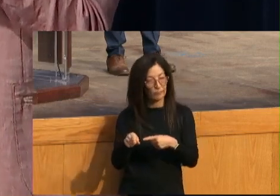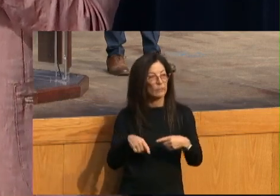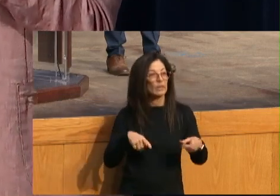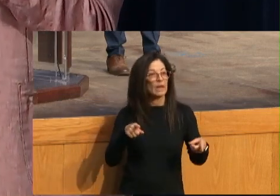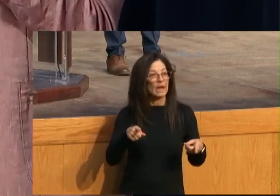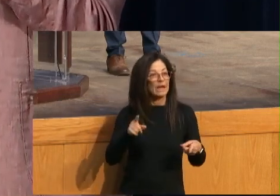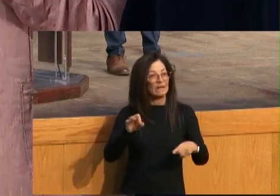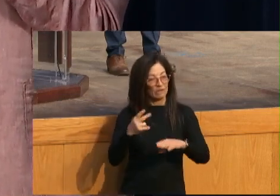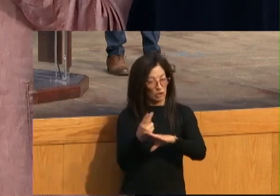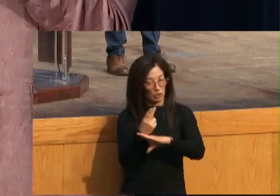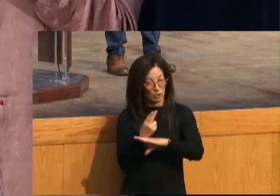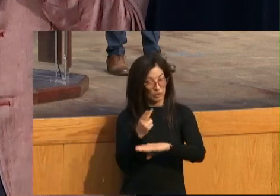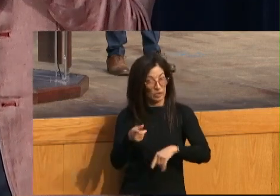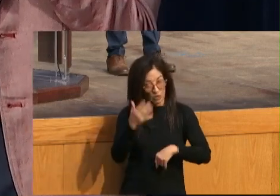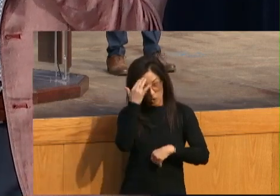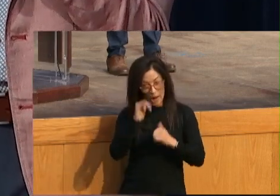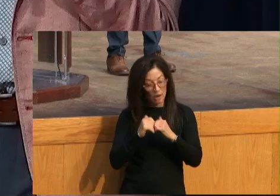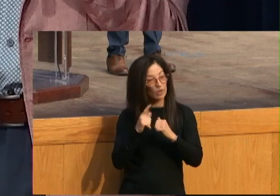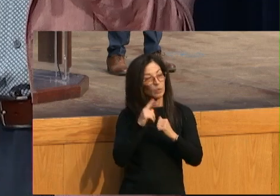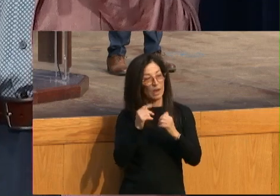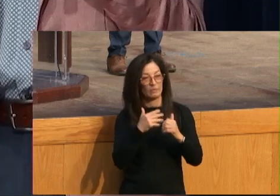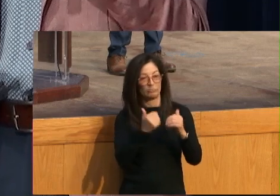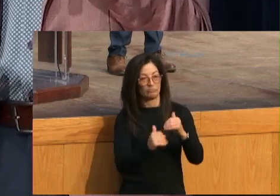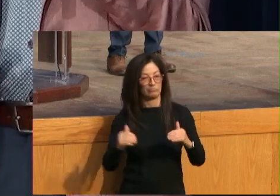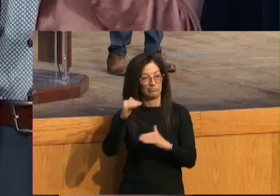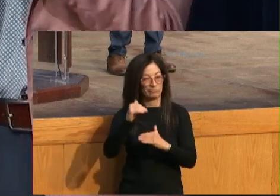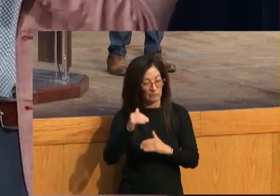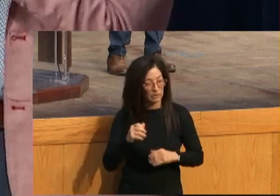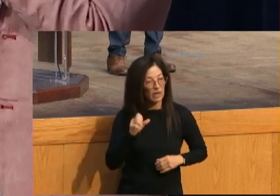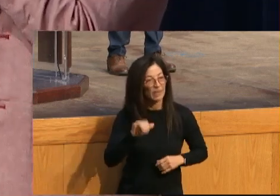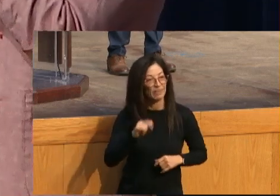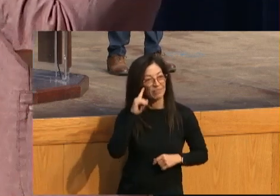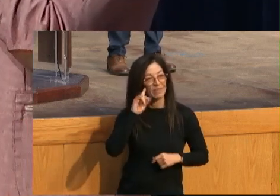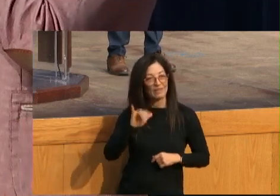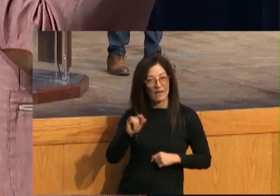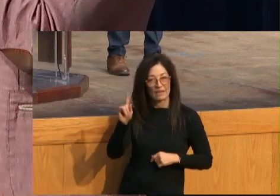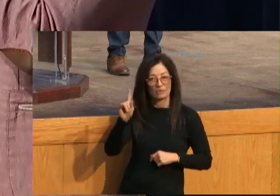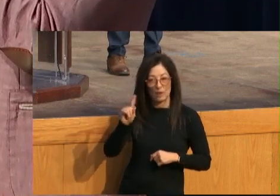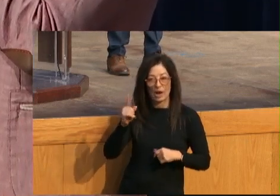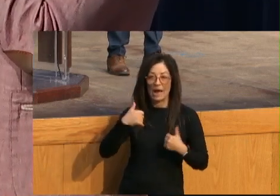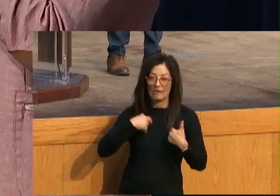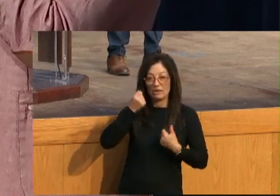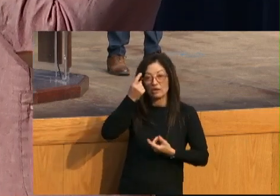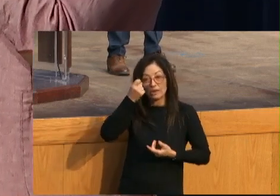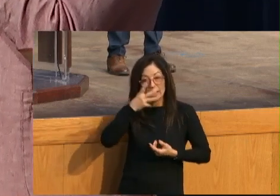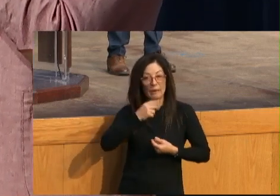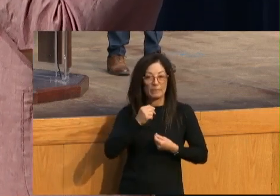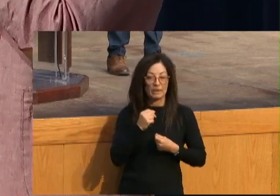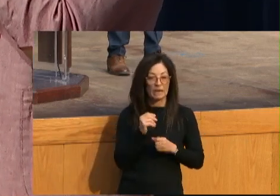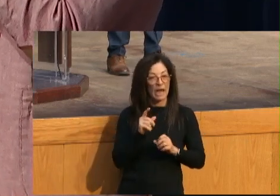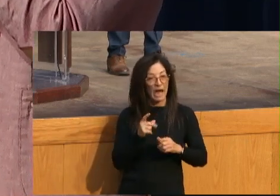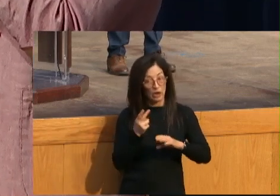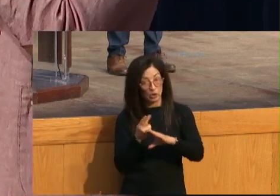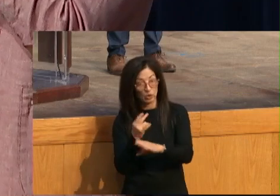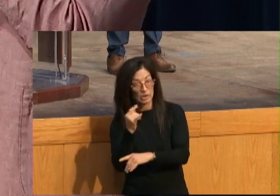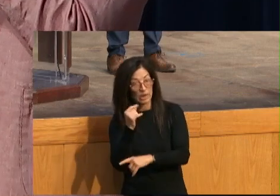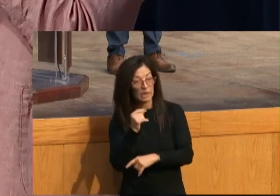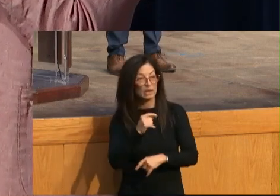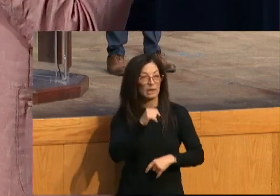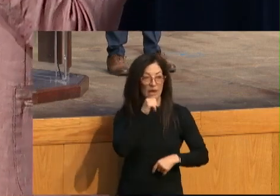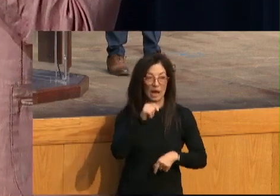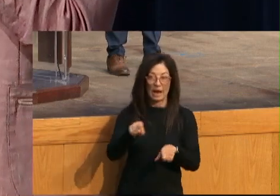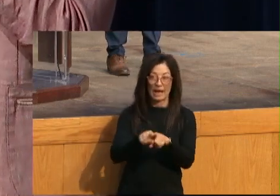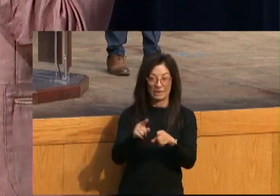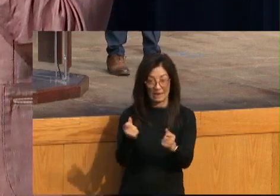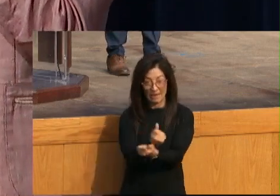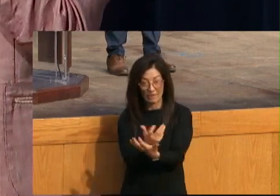their realm is going to have an advantage. And I think that's where having that understanding and leaning into it, not as the ends,